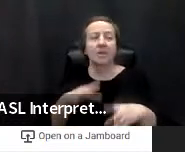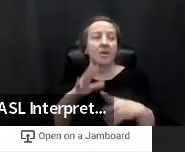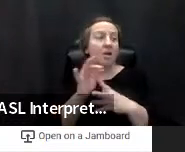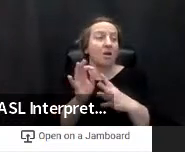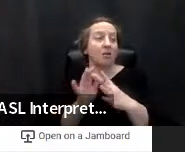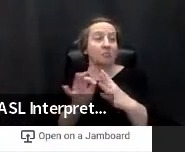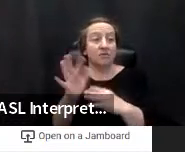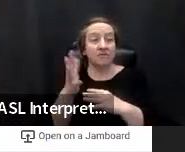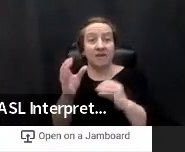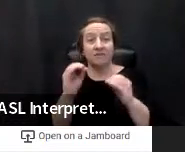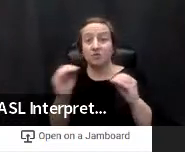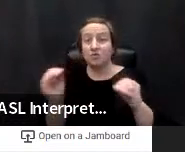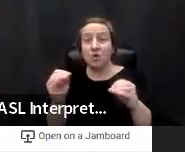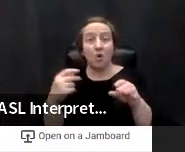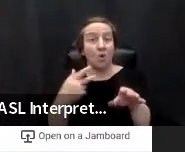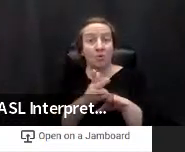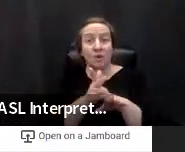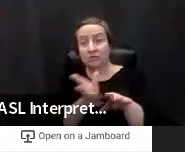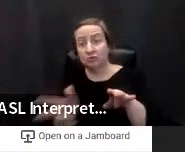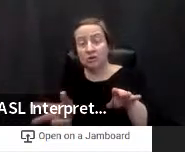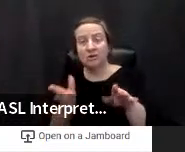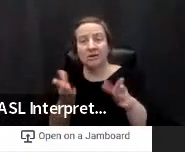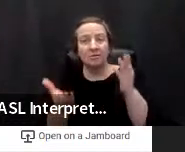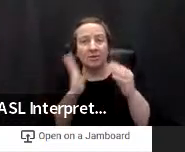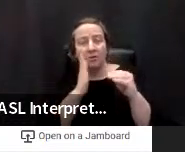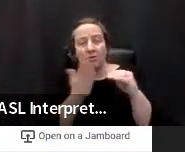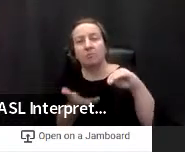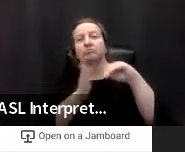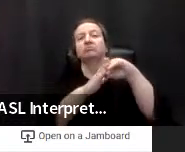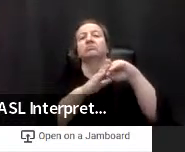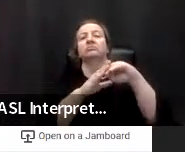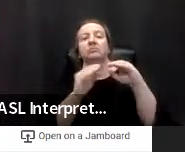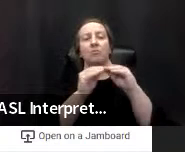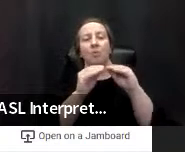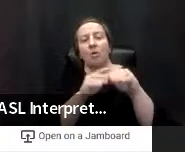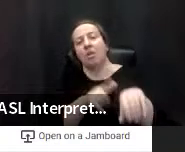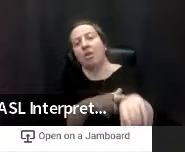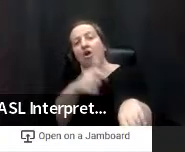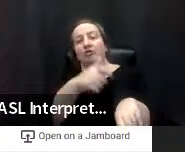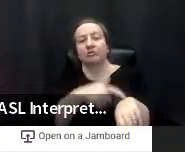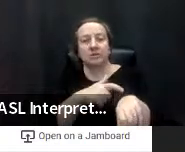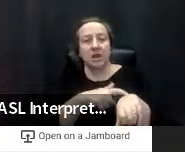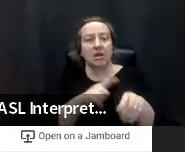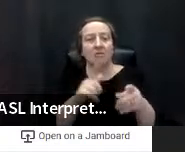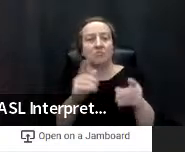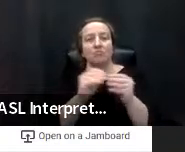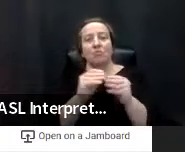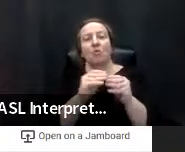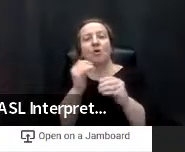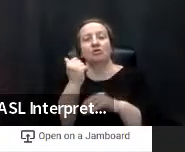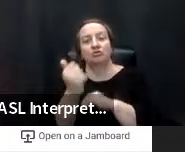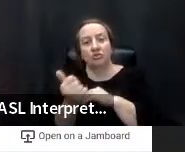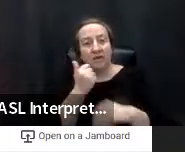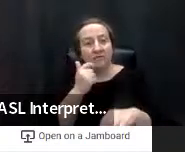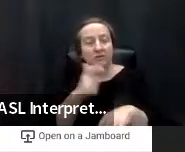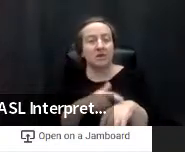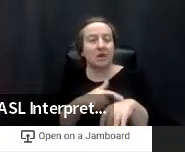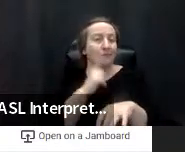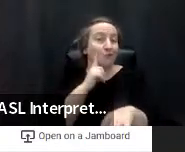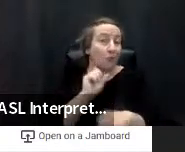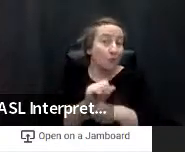was no interchange, could actually increase drive time or travel time as it relates to